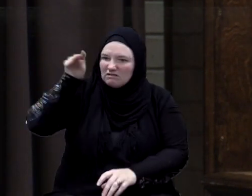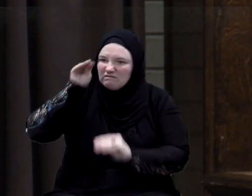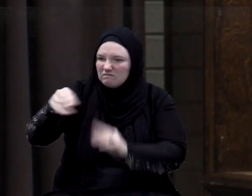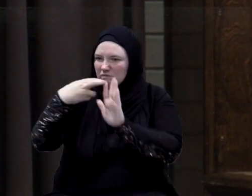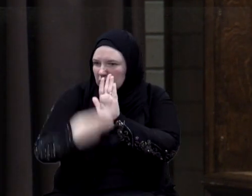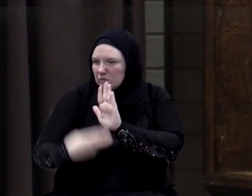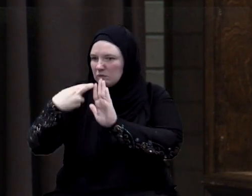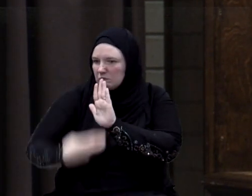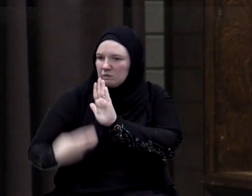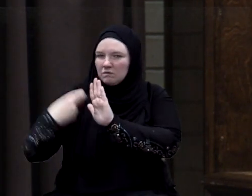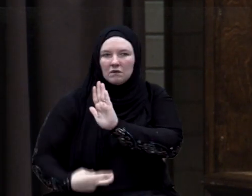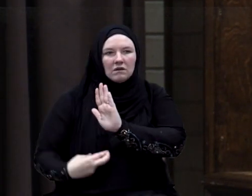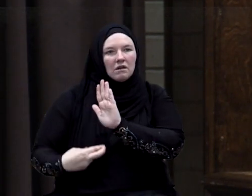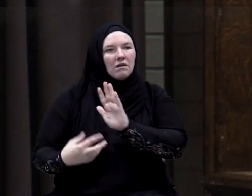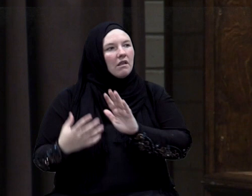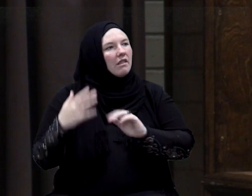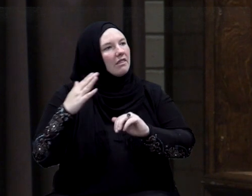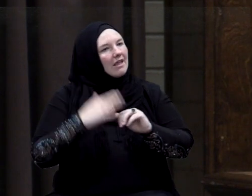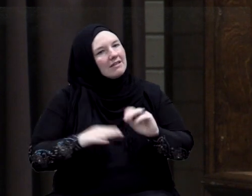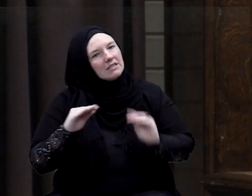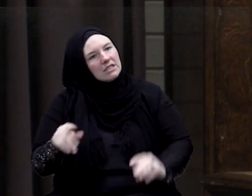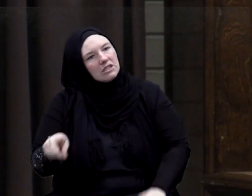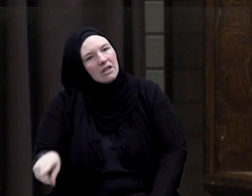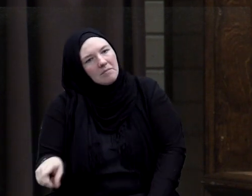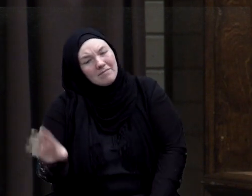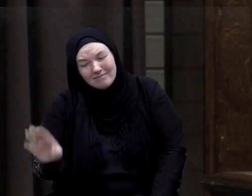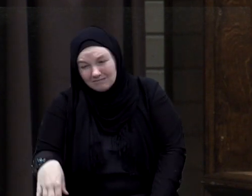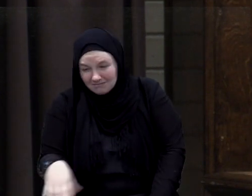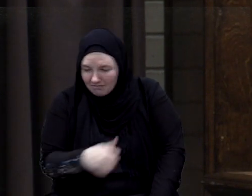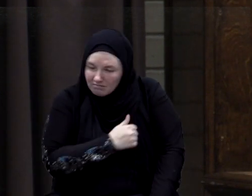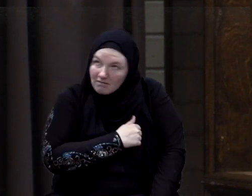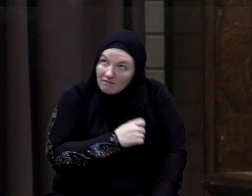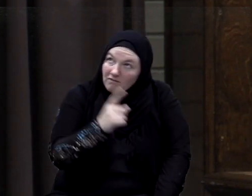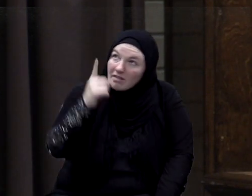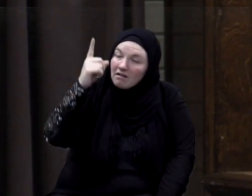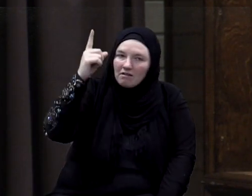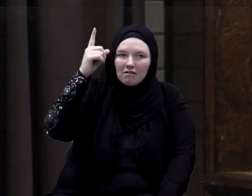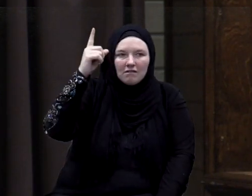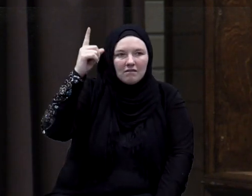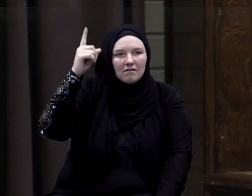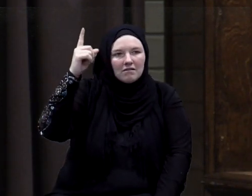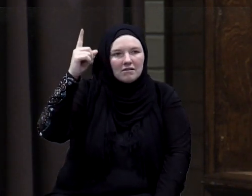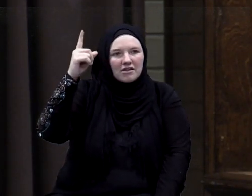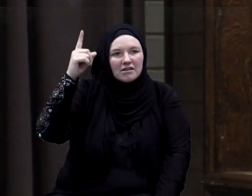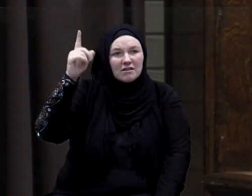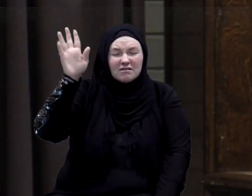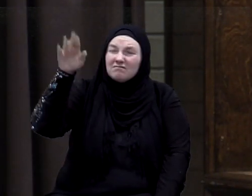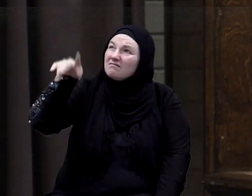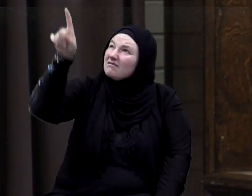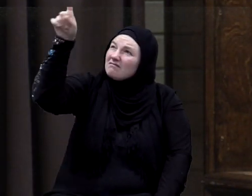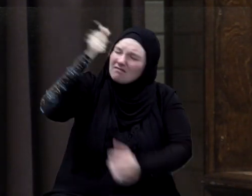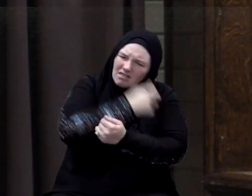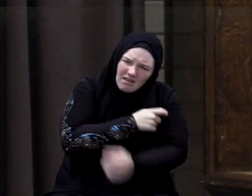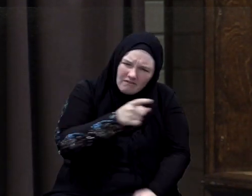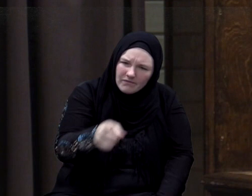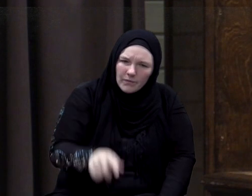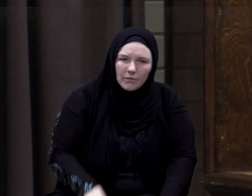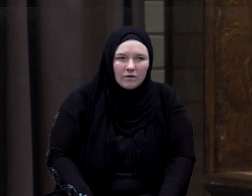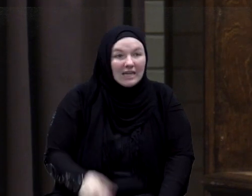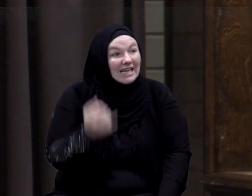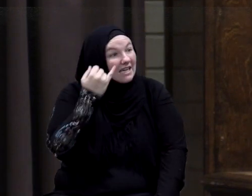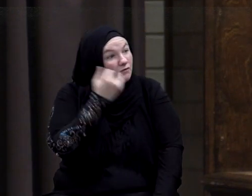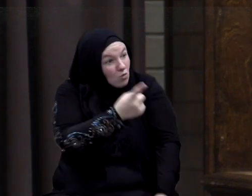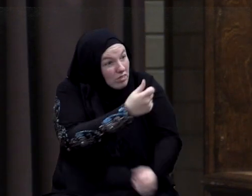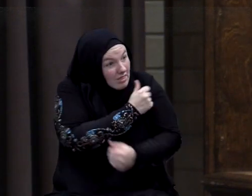more than making them love Allah to obey him from their own internal sense